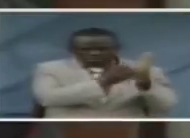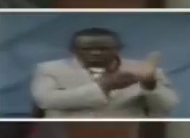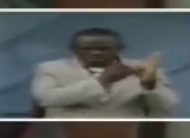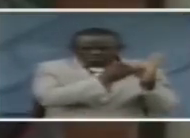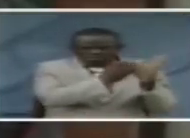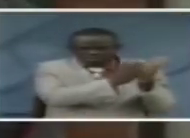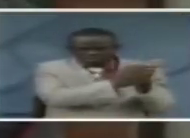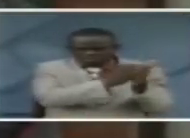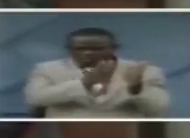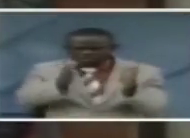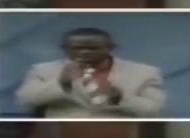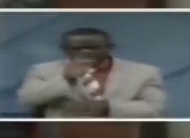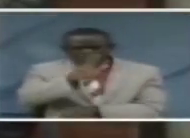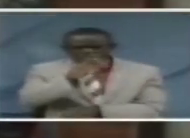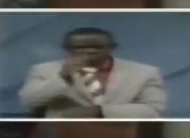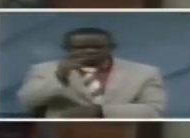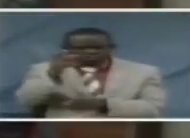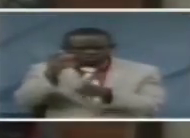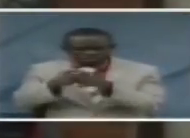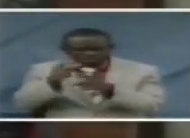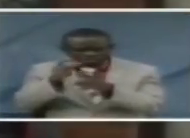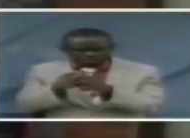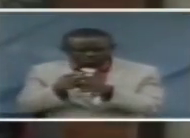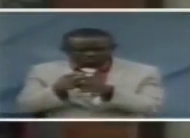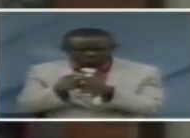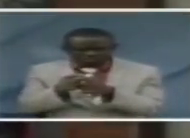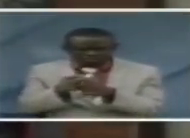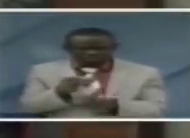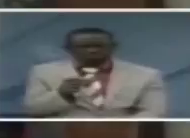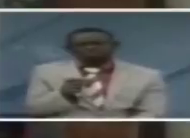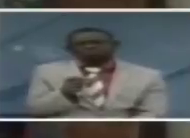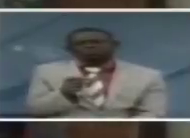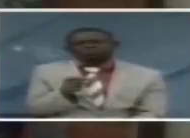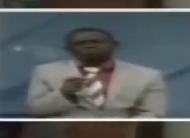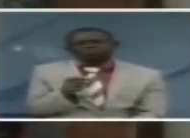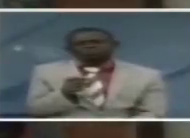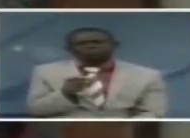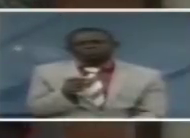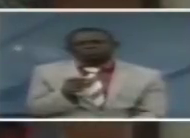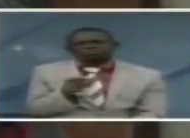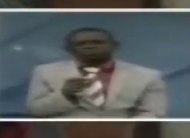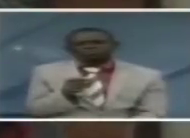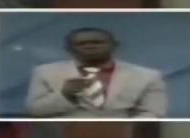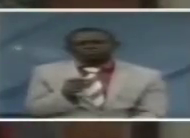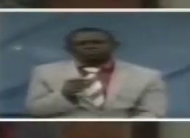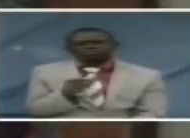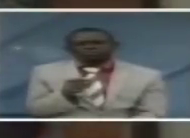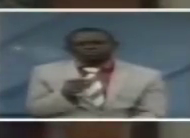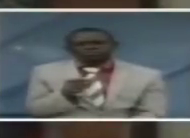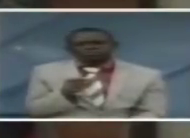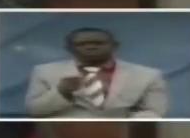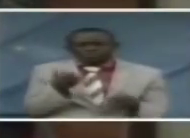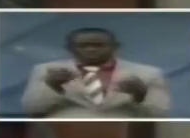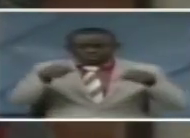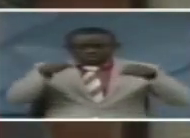the year 1st January 2018 to 31st